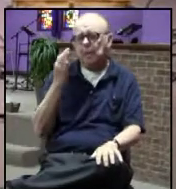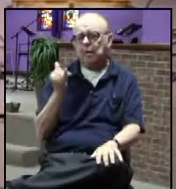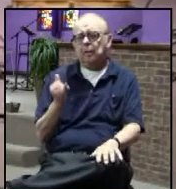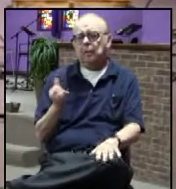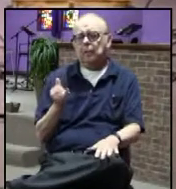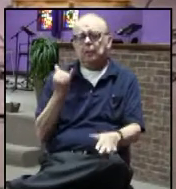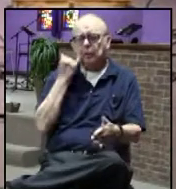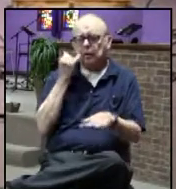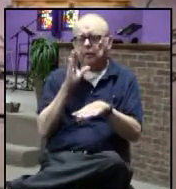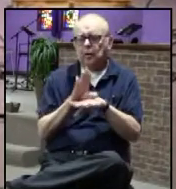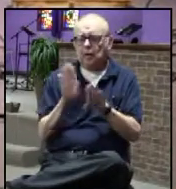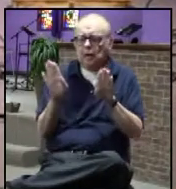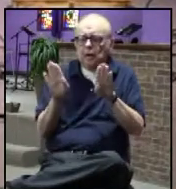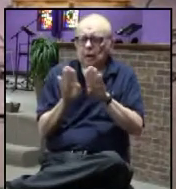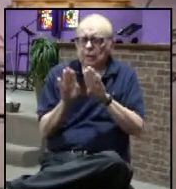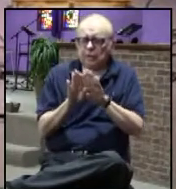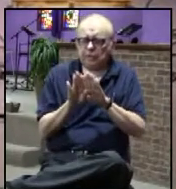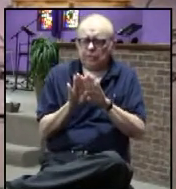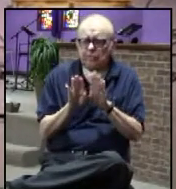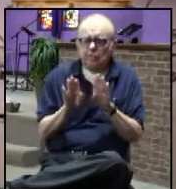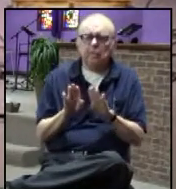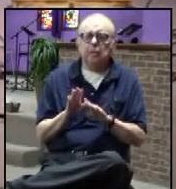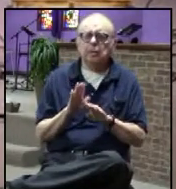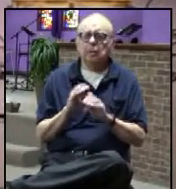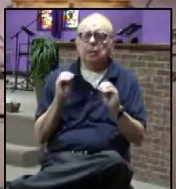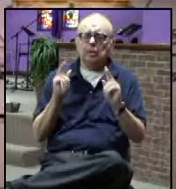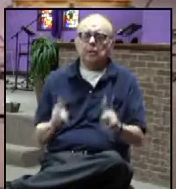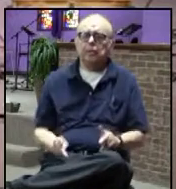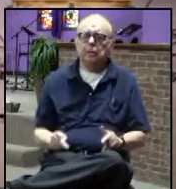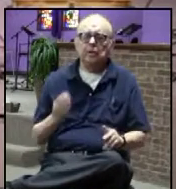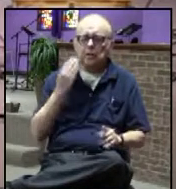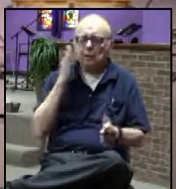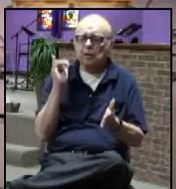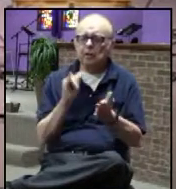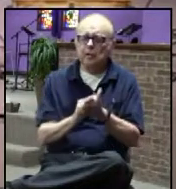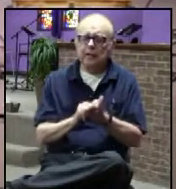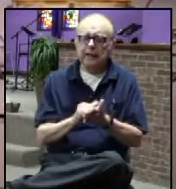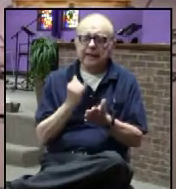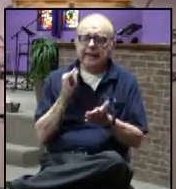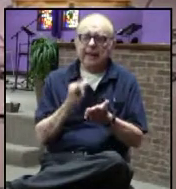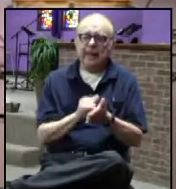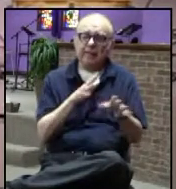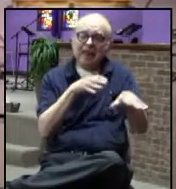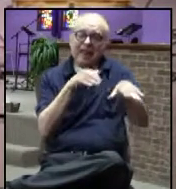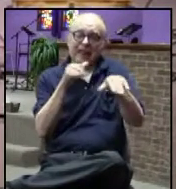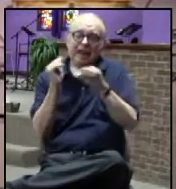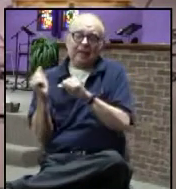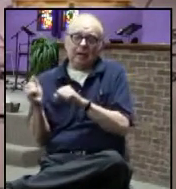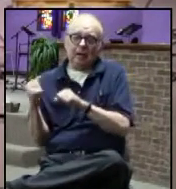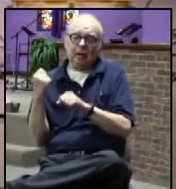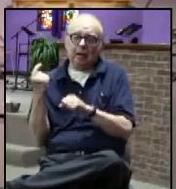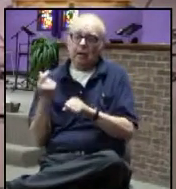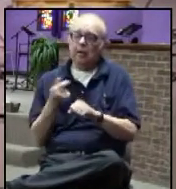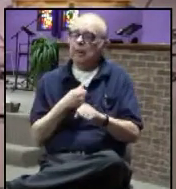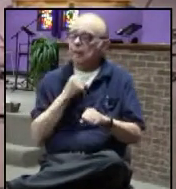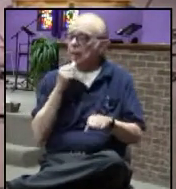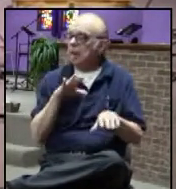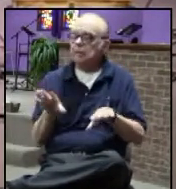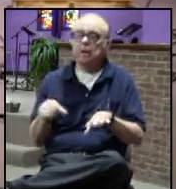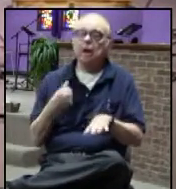Because if a church closes its doors, and nobody recognizes that they've ever left, we haven't done our